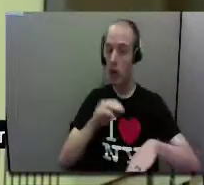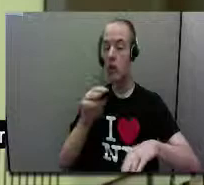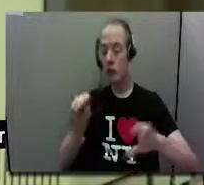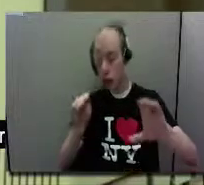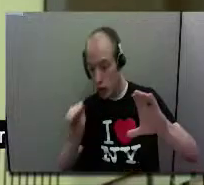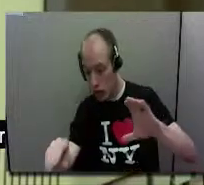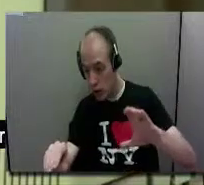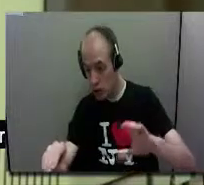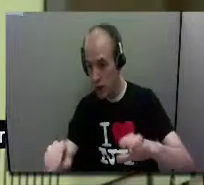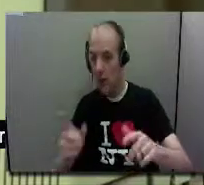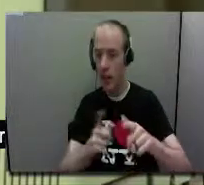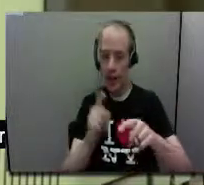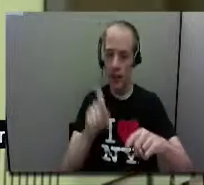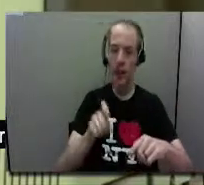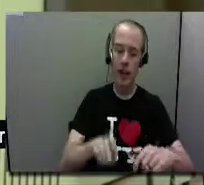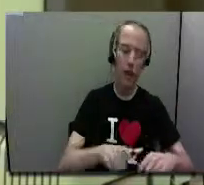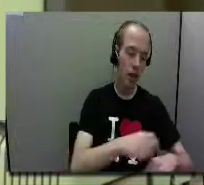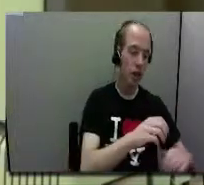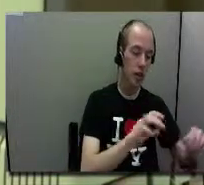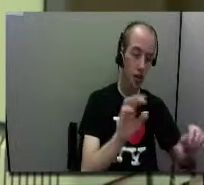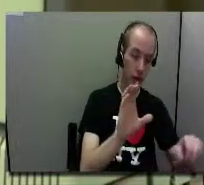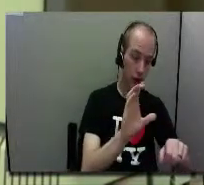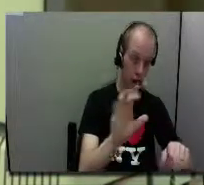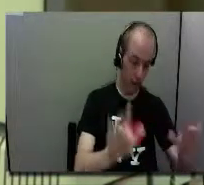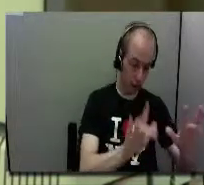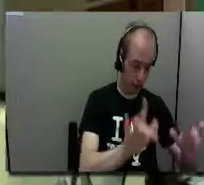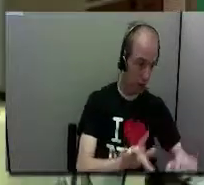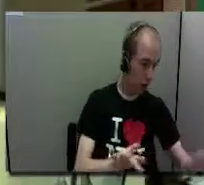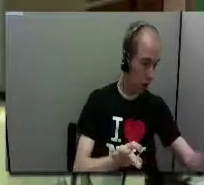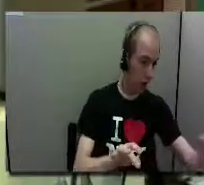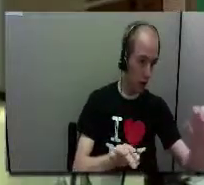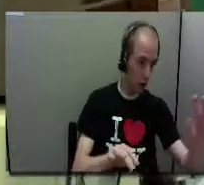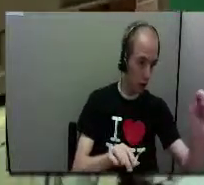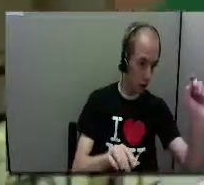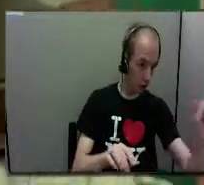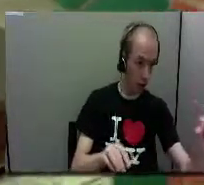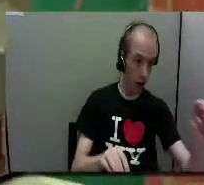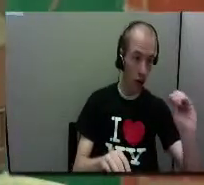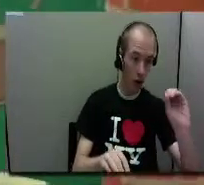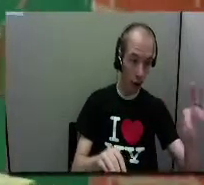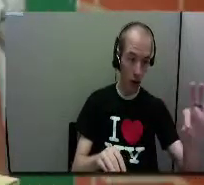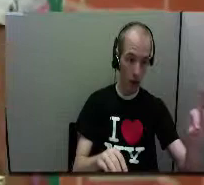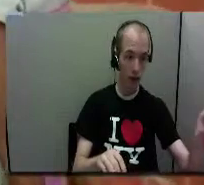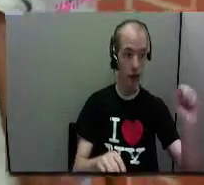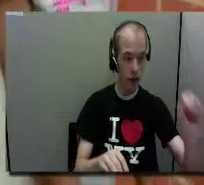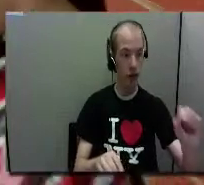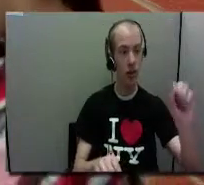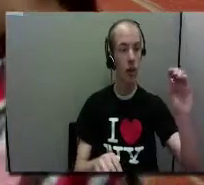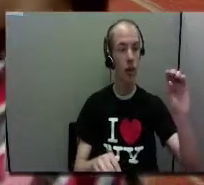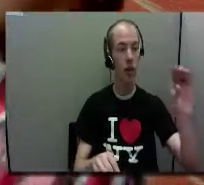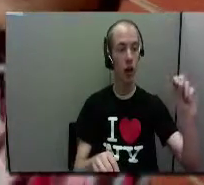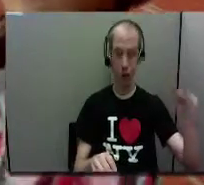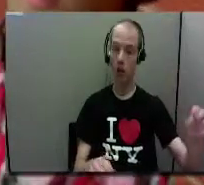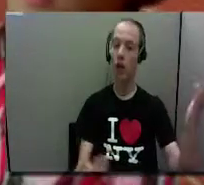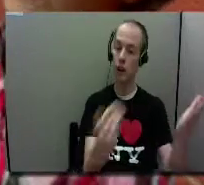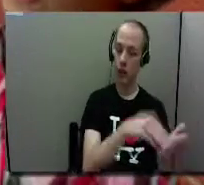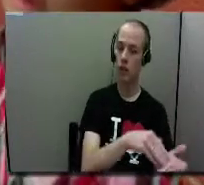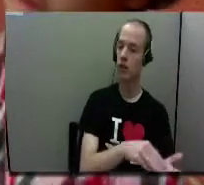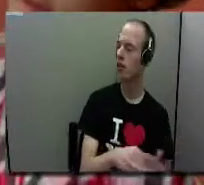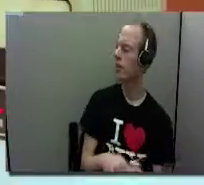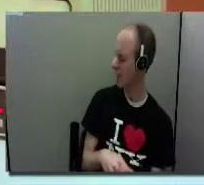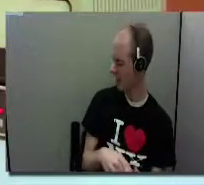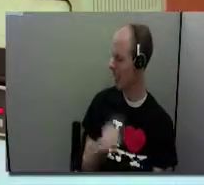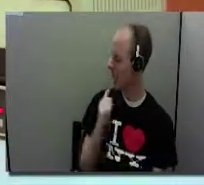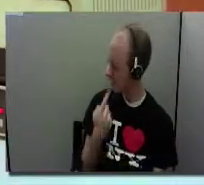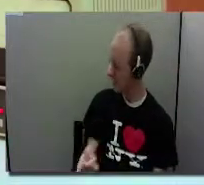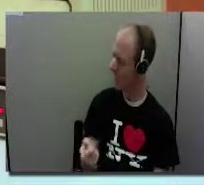turn the computer off and turn it back on. Oh my gosh. You guys are